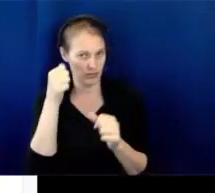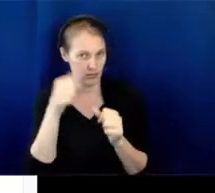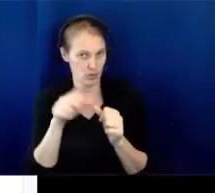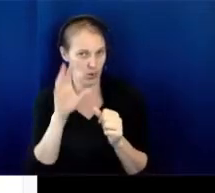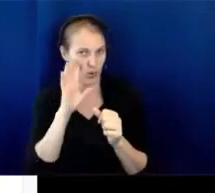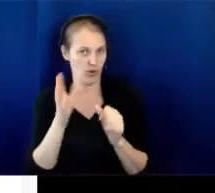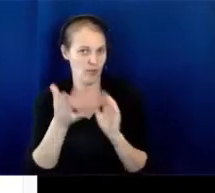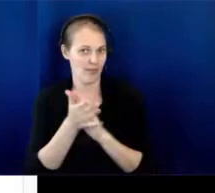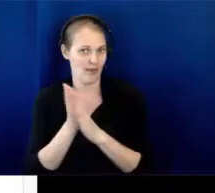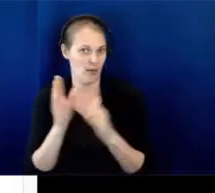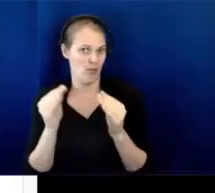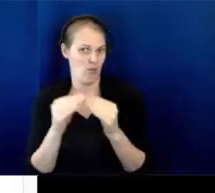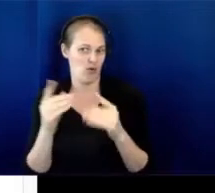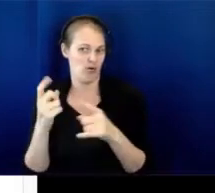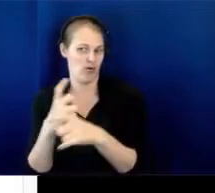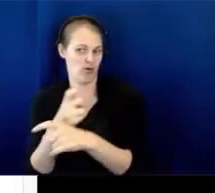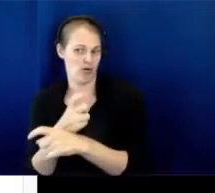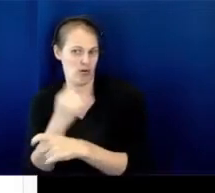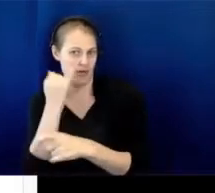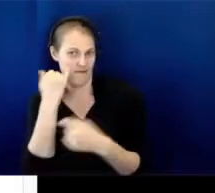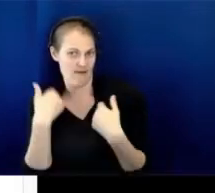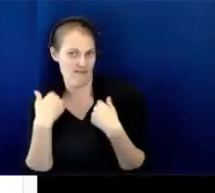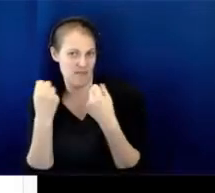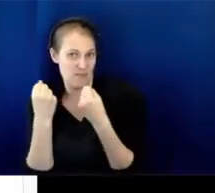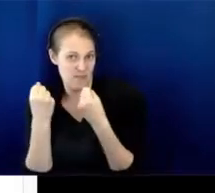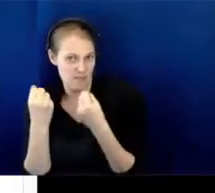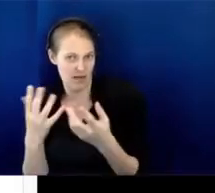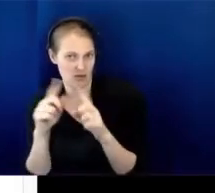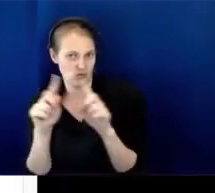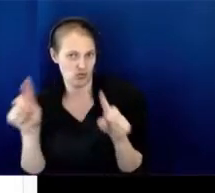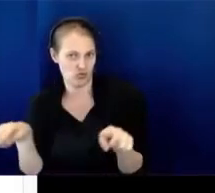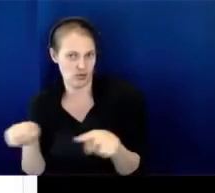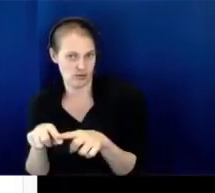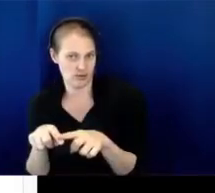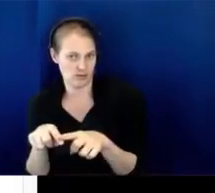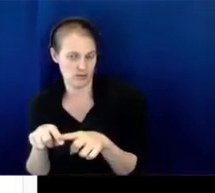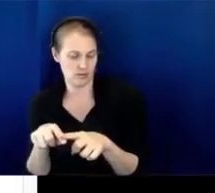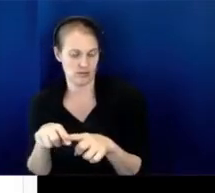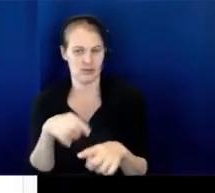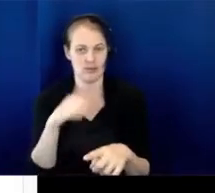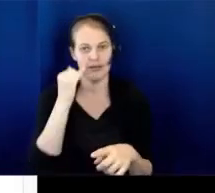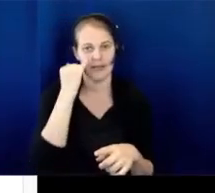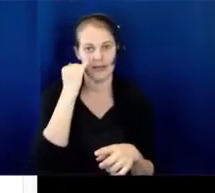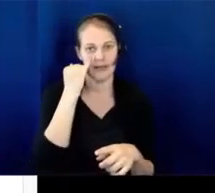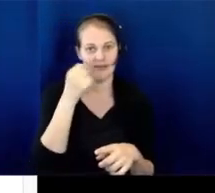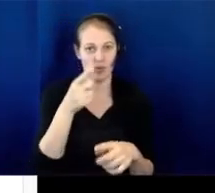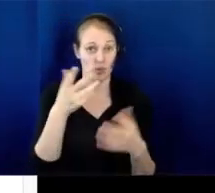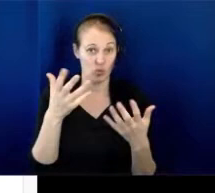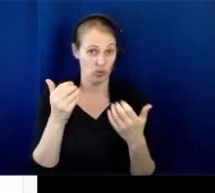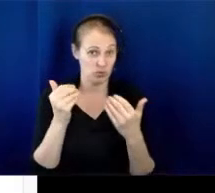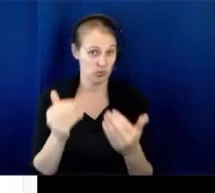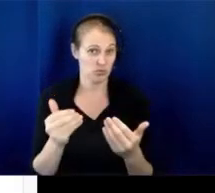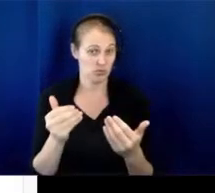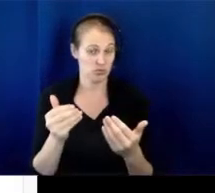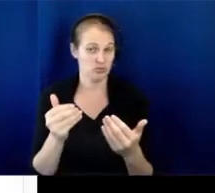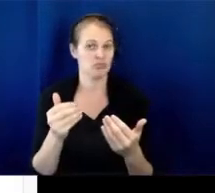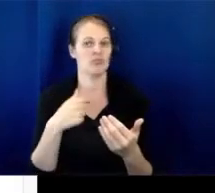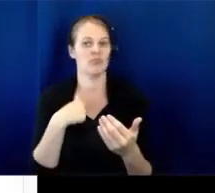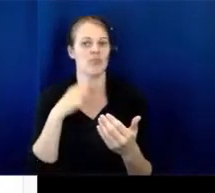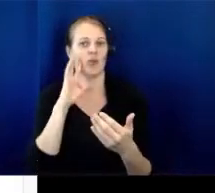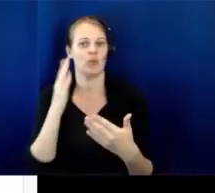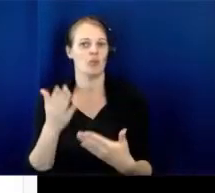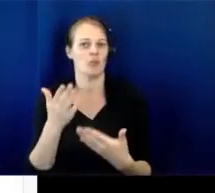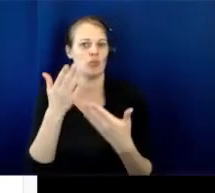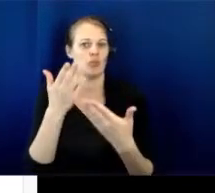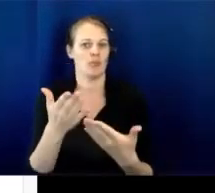more complicated the more screens you have. So if that's something that you are wanting to do, I would highly